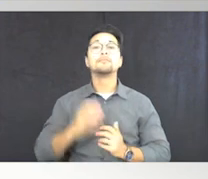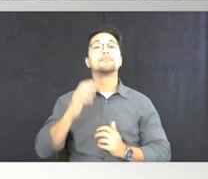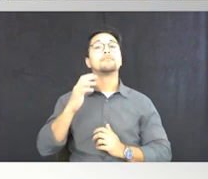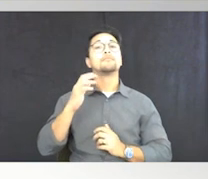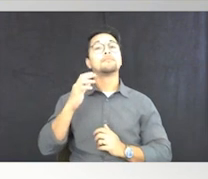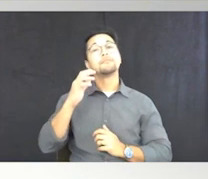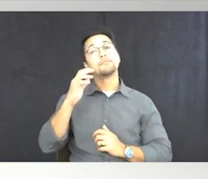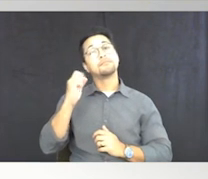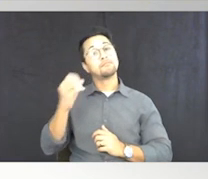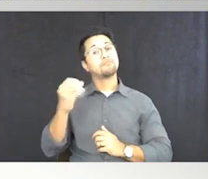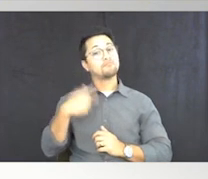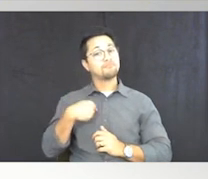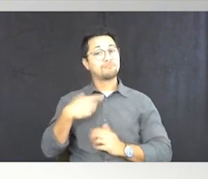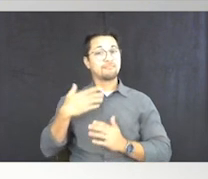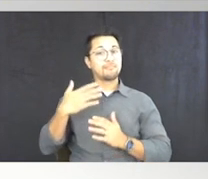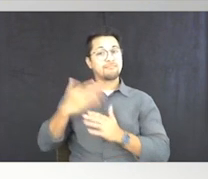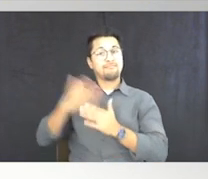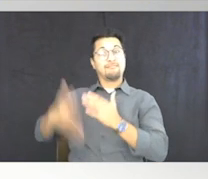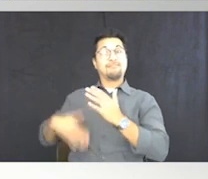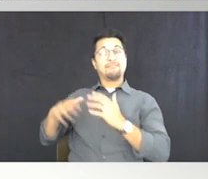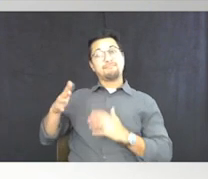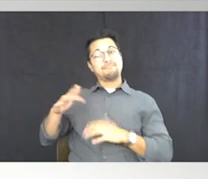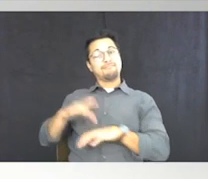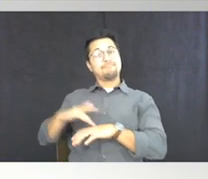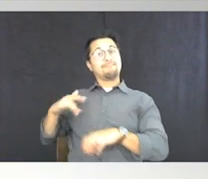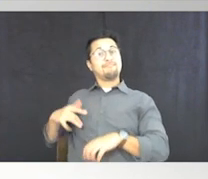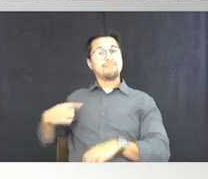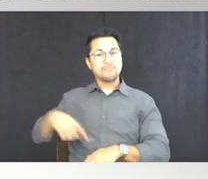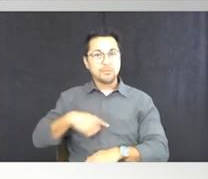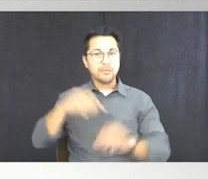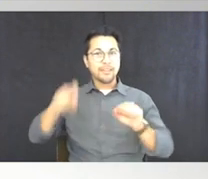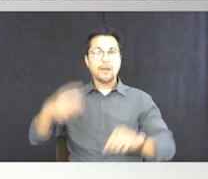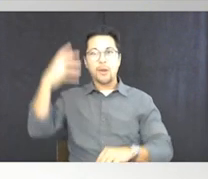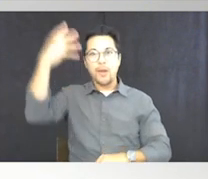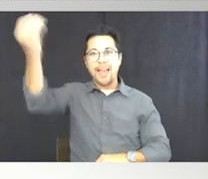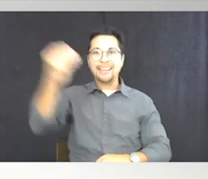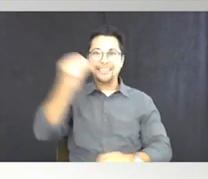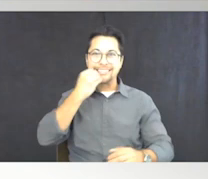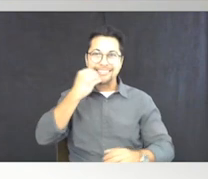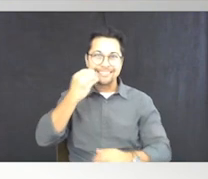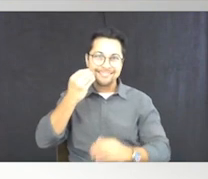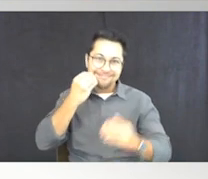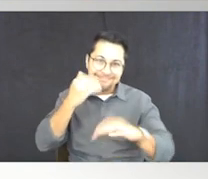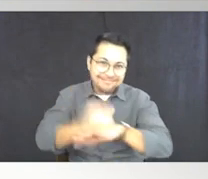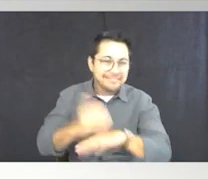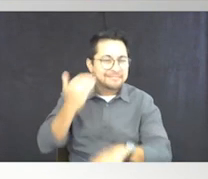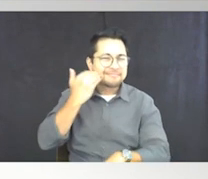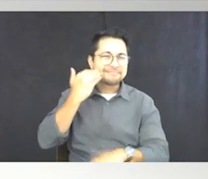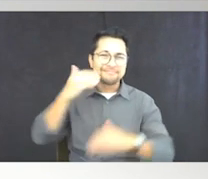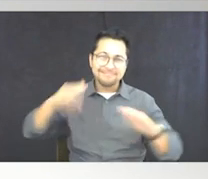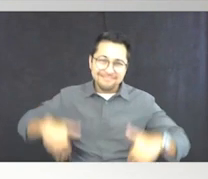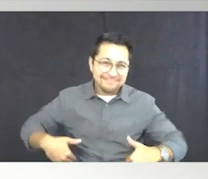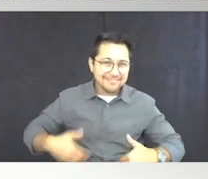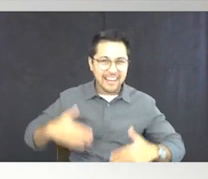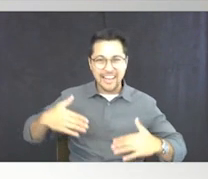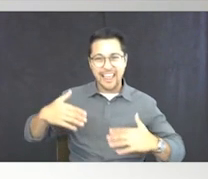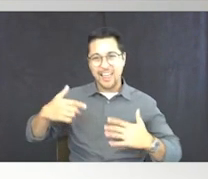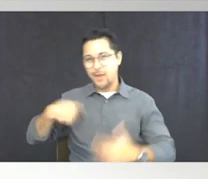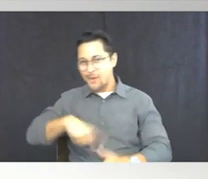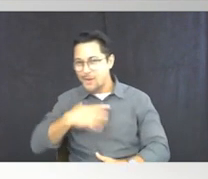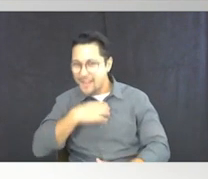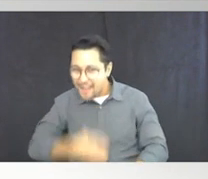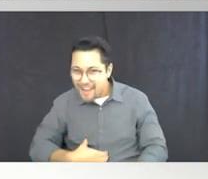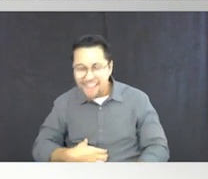And so I ended a little early so that we all can go eat dinner because it's late and we're hungry and we're